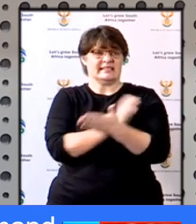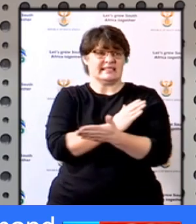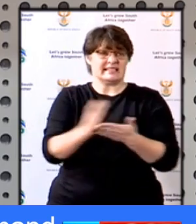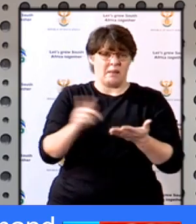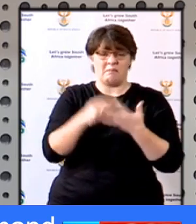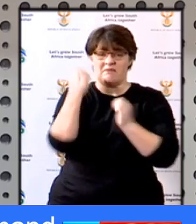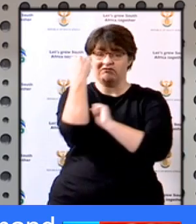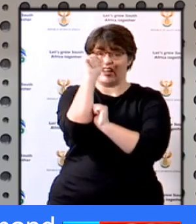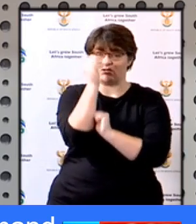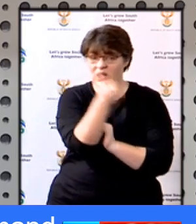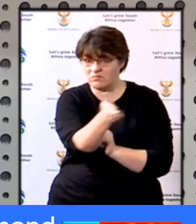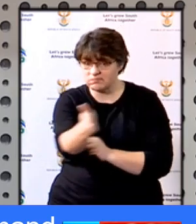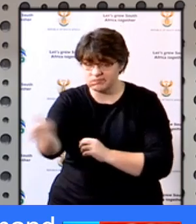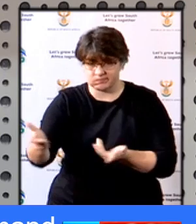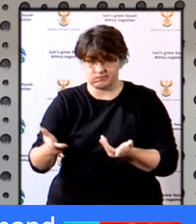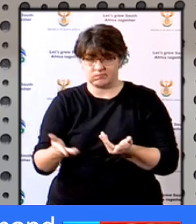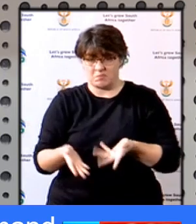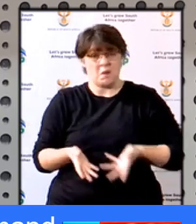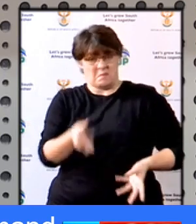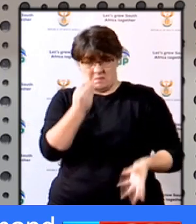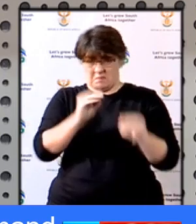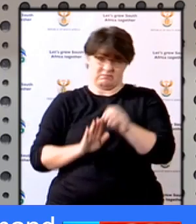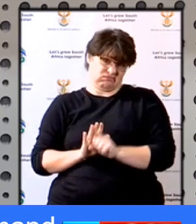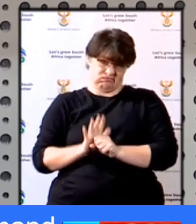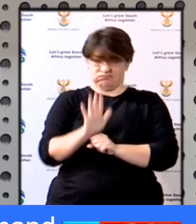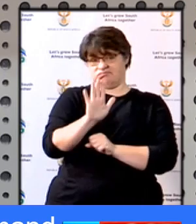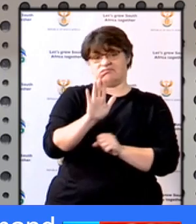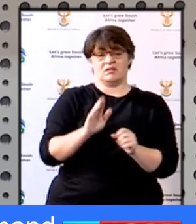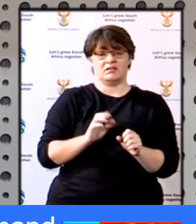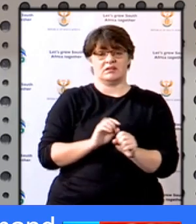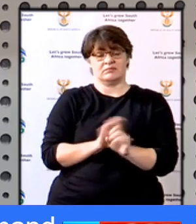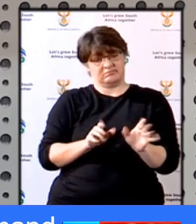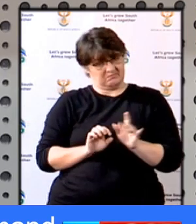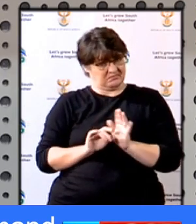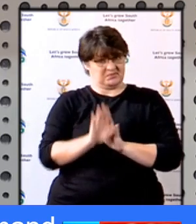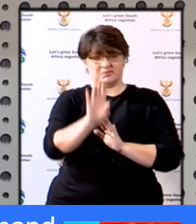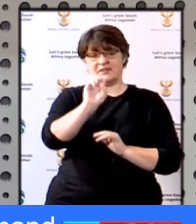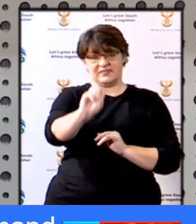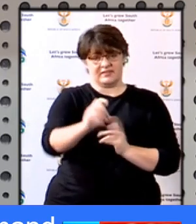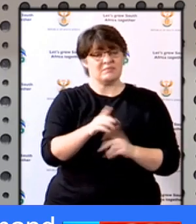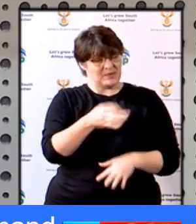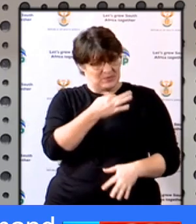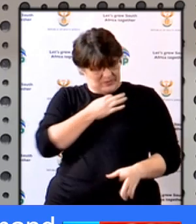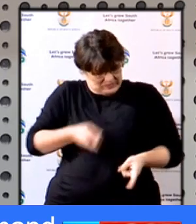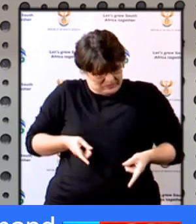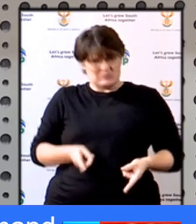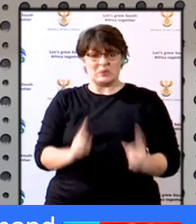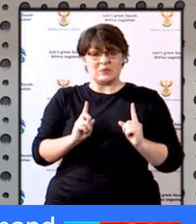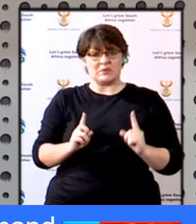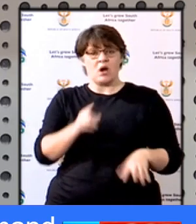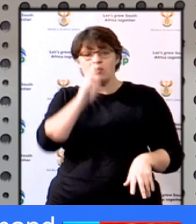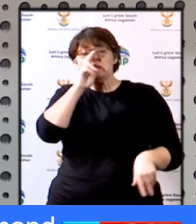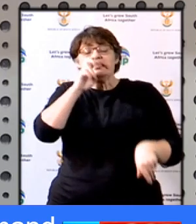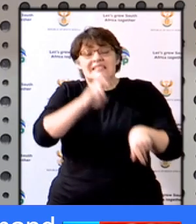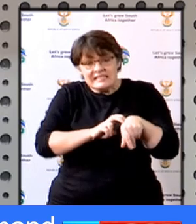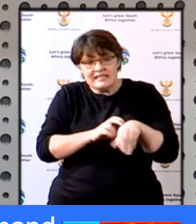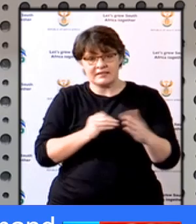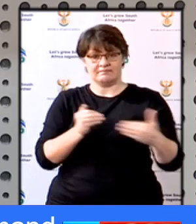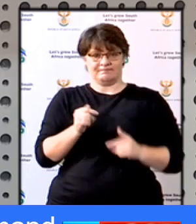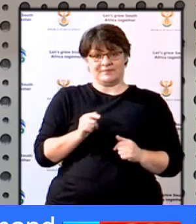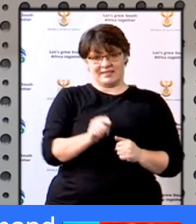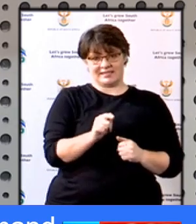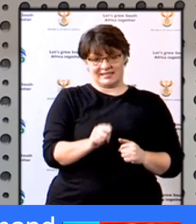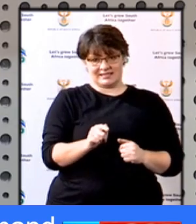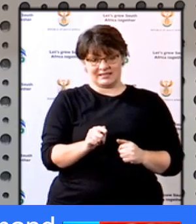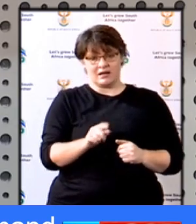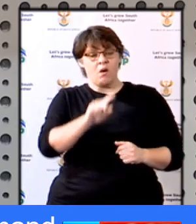in factories and other places. That is an enormous risk that we must try to manage and keep